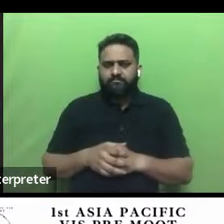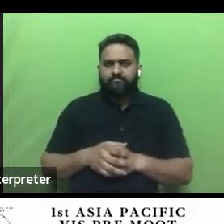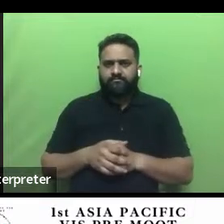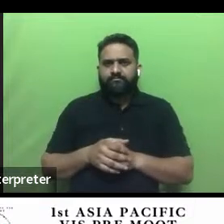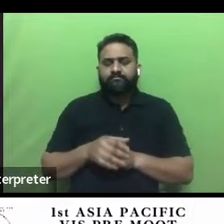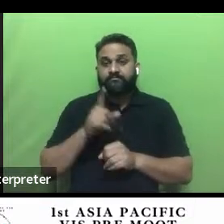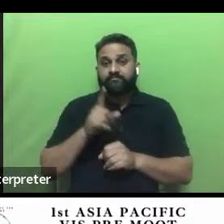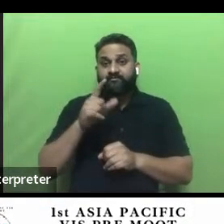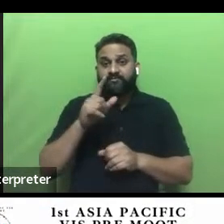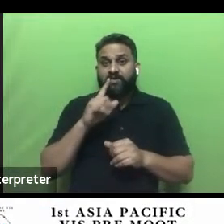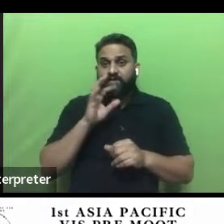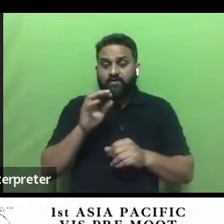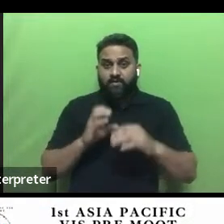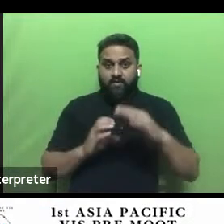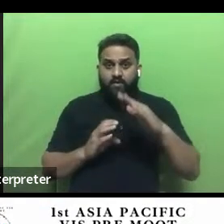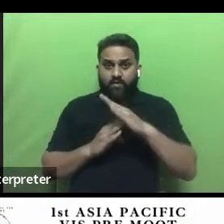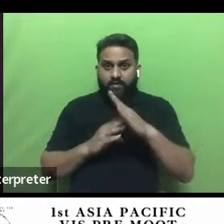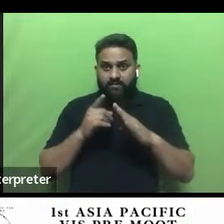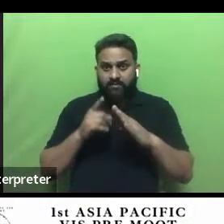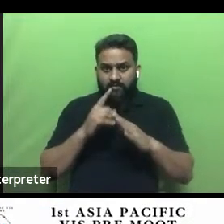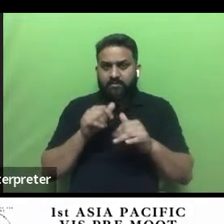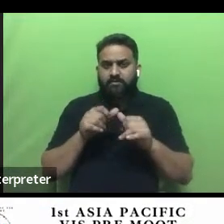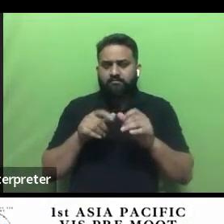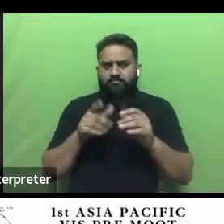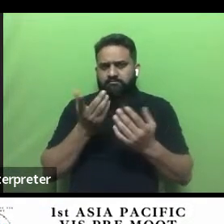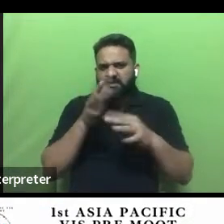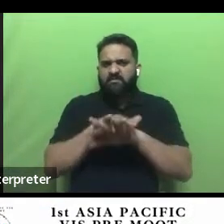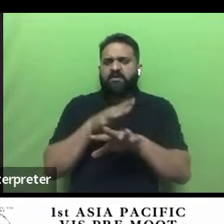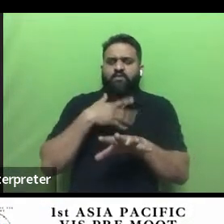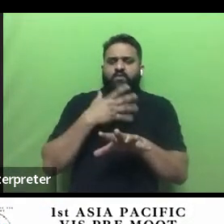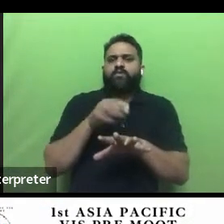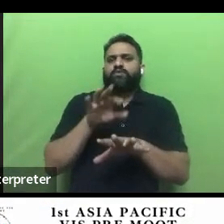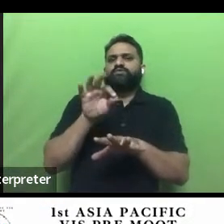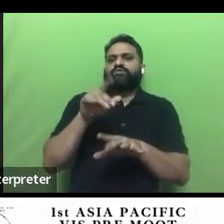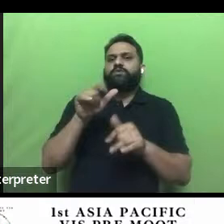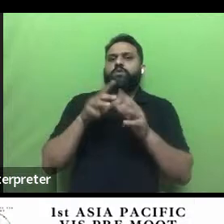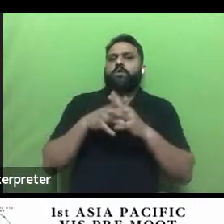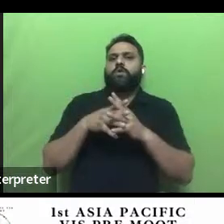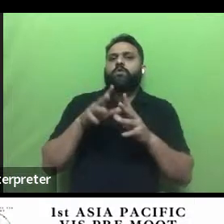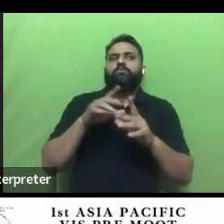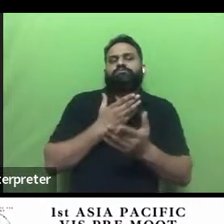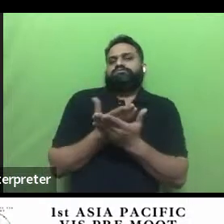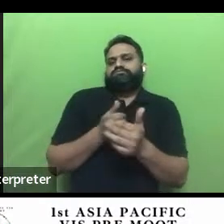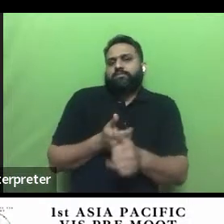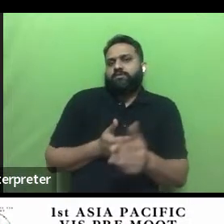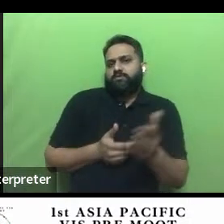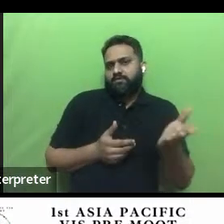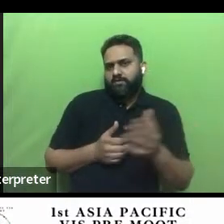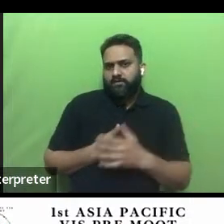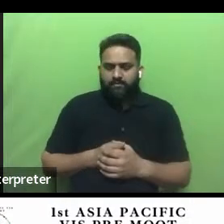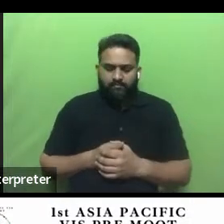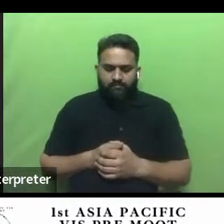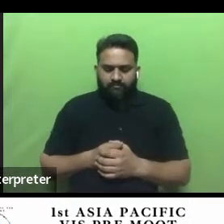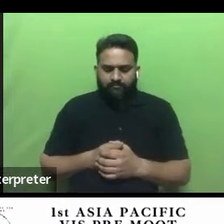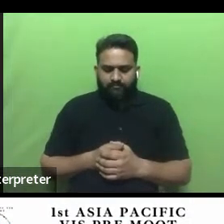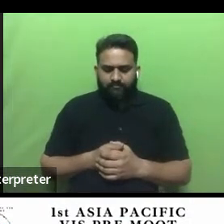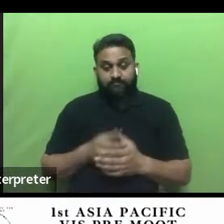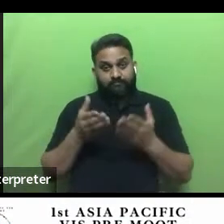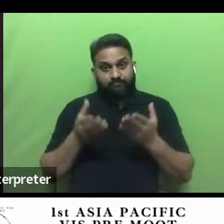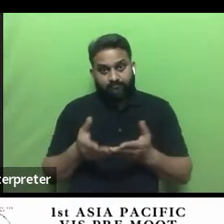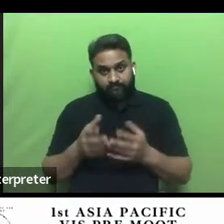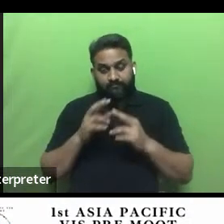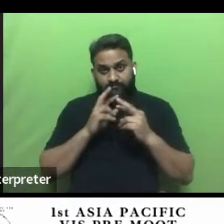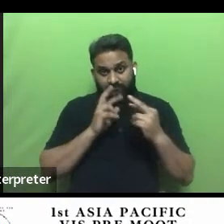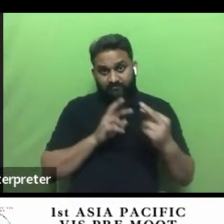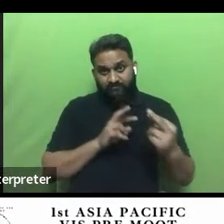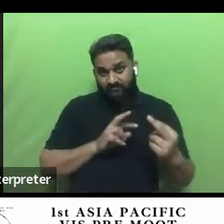contract also constitutes an implied choice of law for the arbitration agreement. In response, the claimant